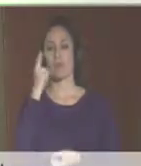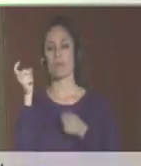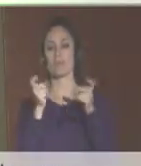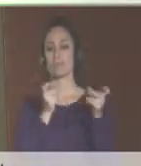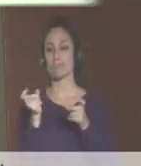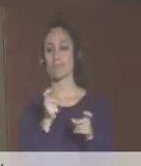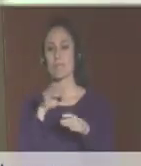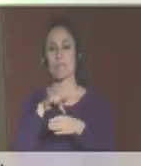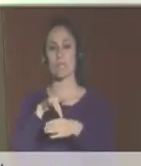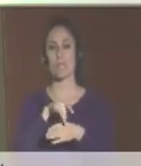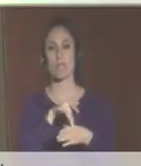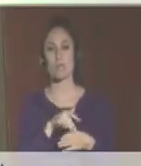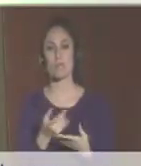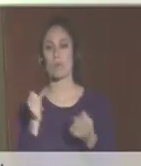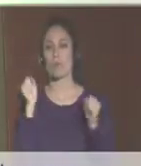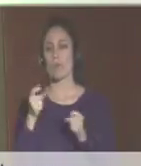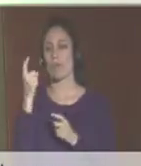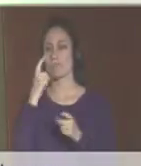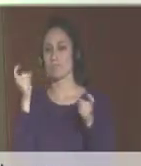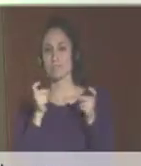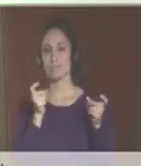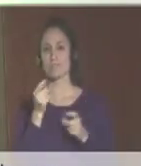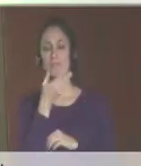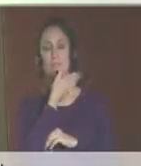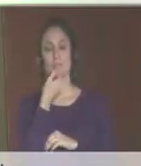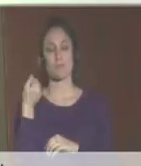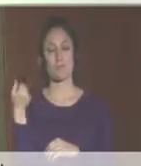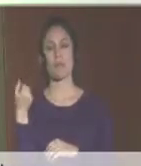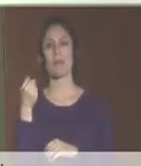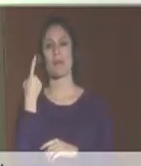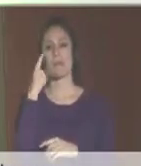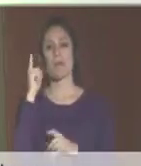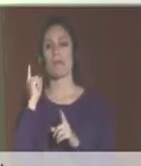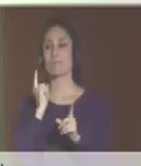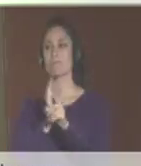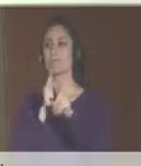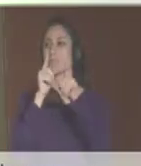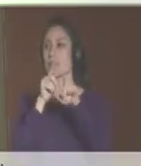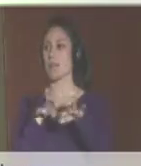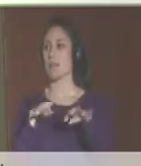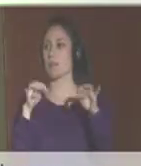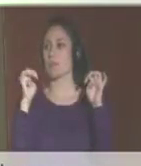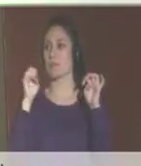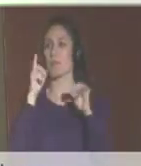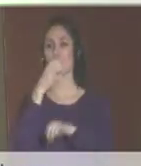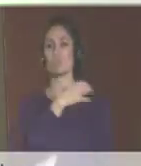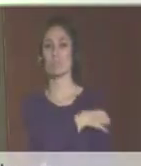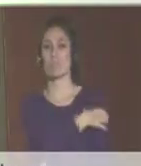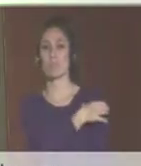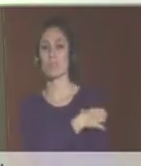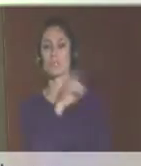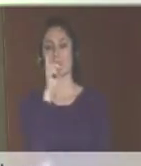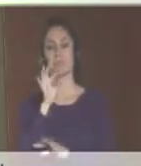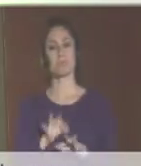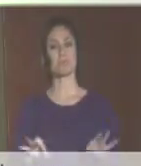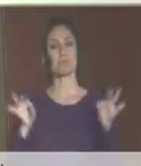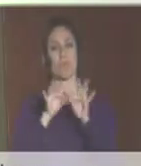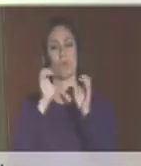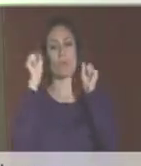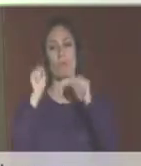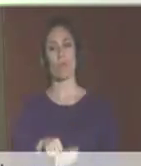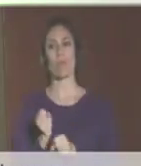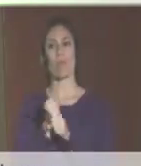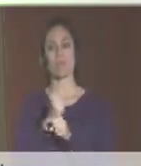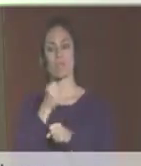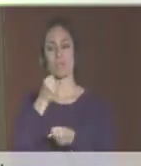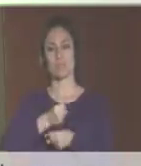that will permit risk control room or an arena that will be a